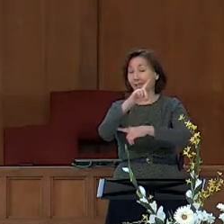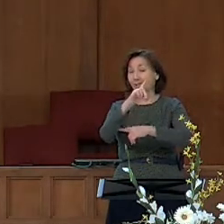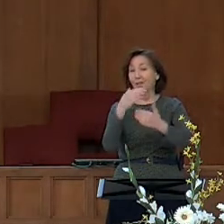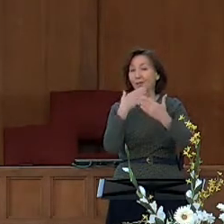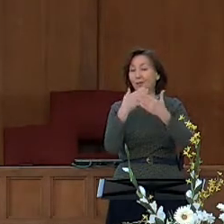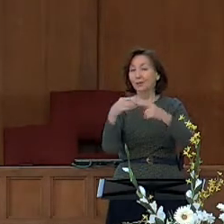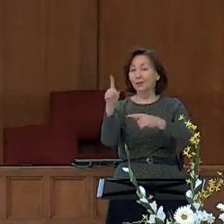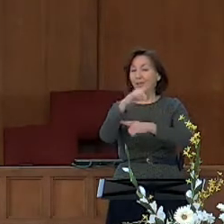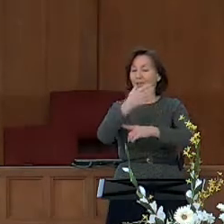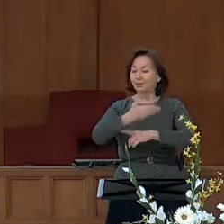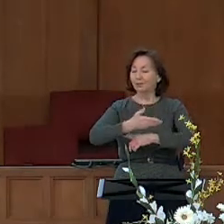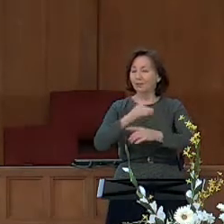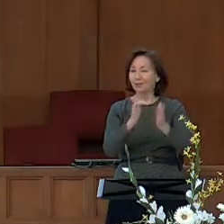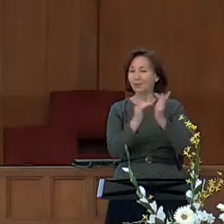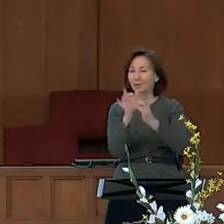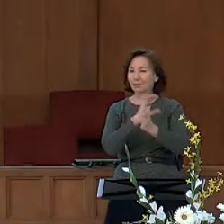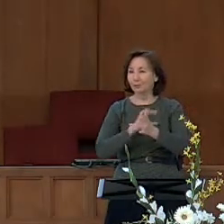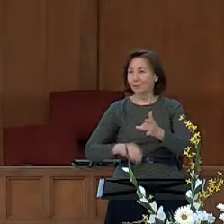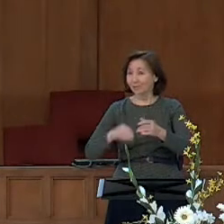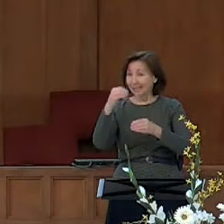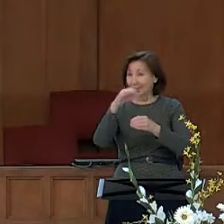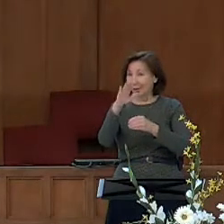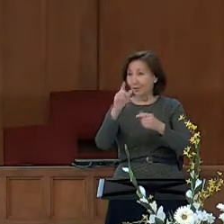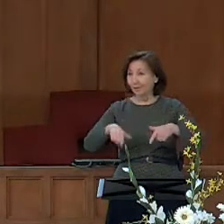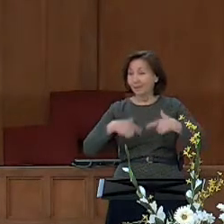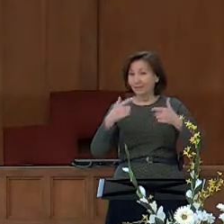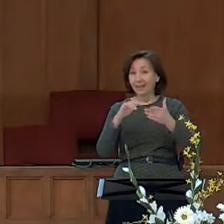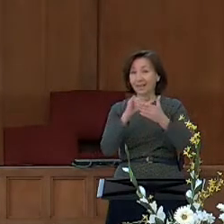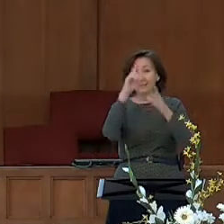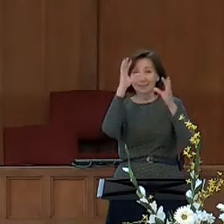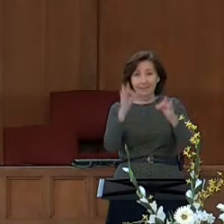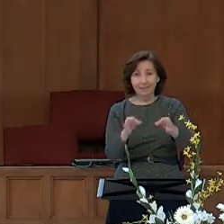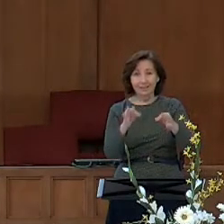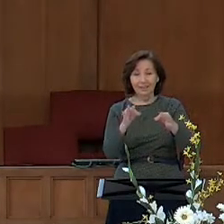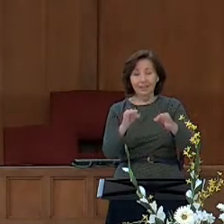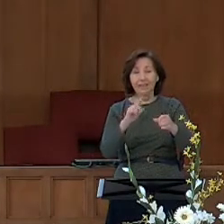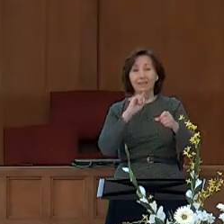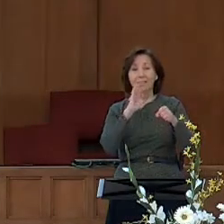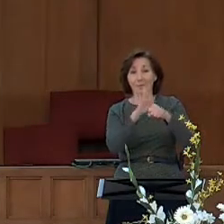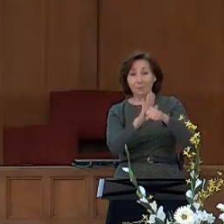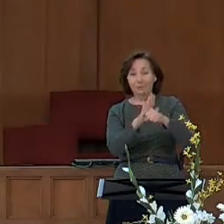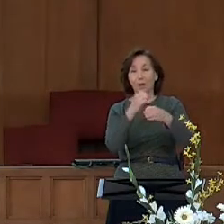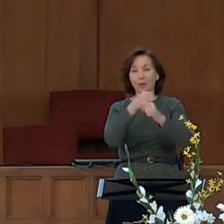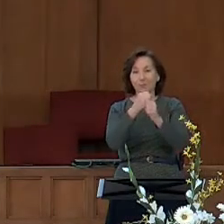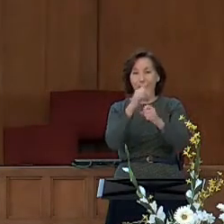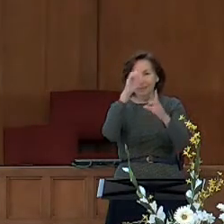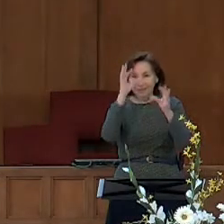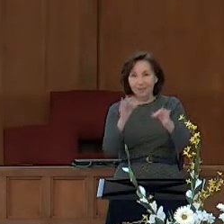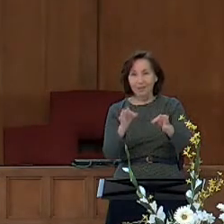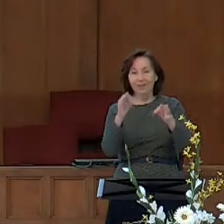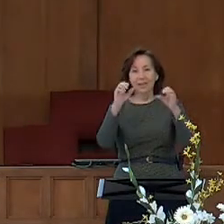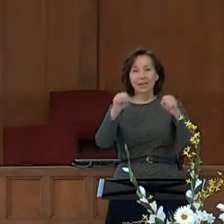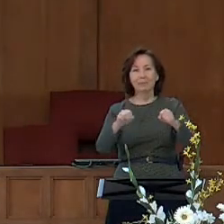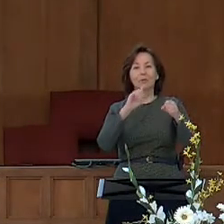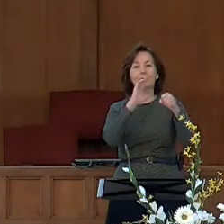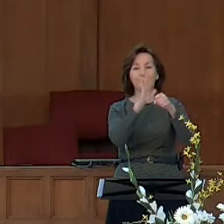invite Jesus Christ into your life. That's a decision. That comes under commitment. You make a decision, and then you're able to